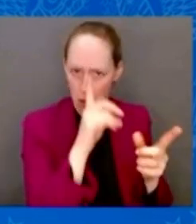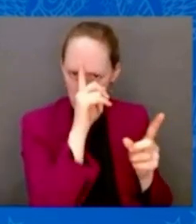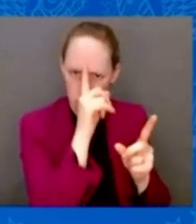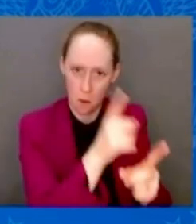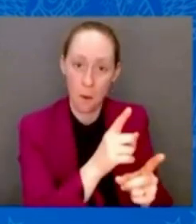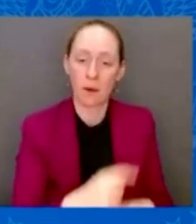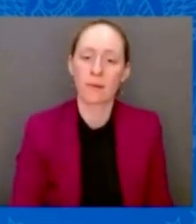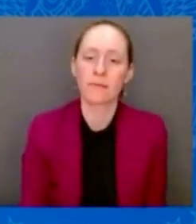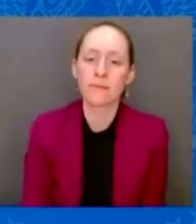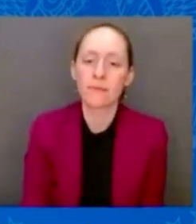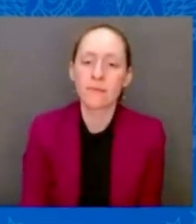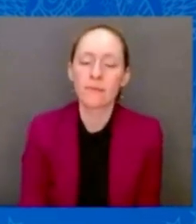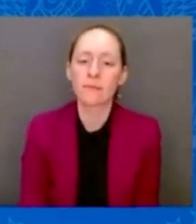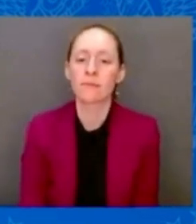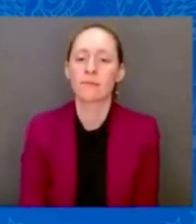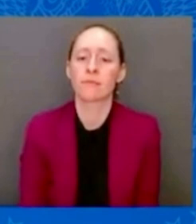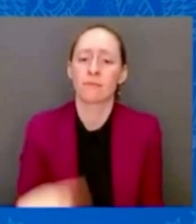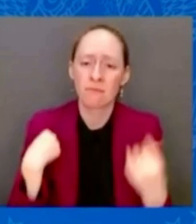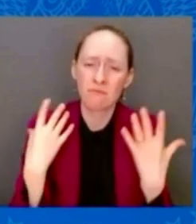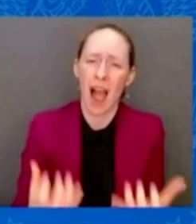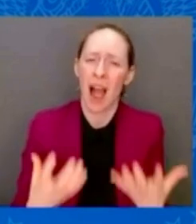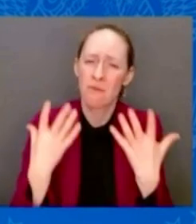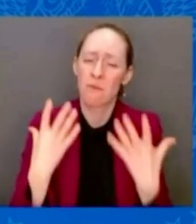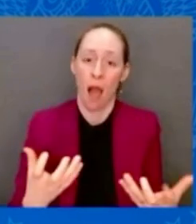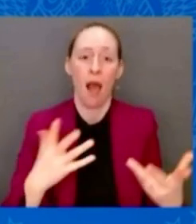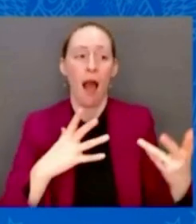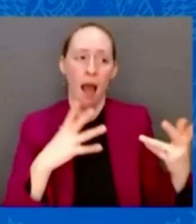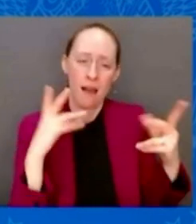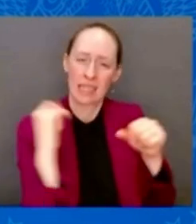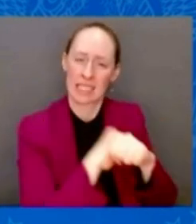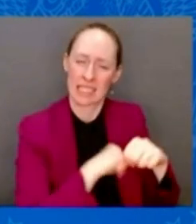bipartisan infrastructure law. The largest investment, over